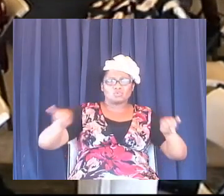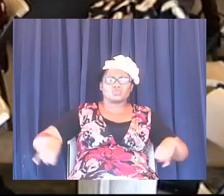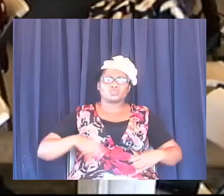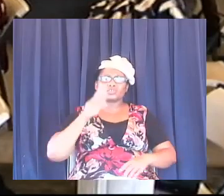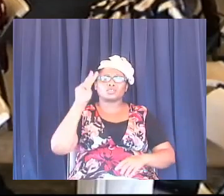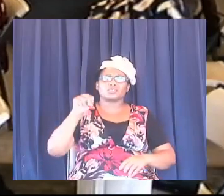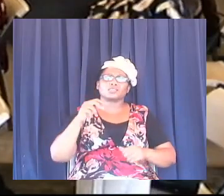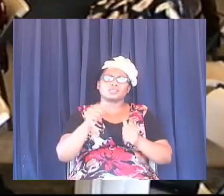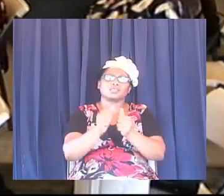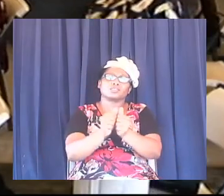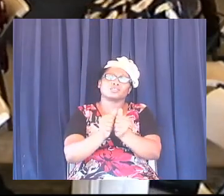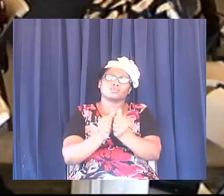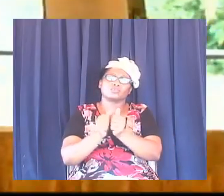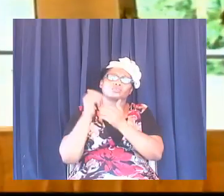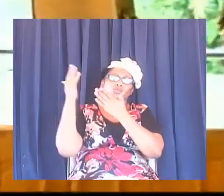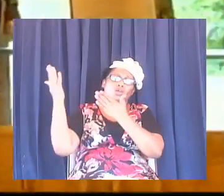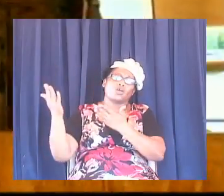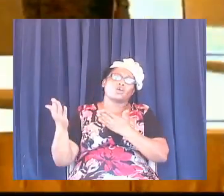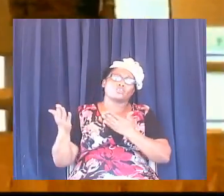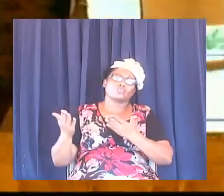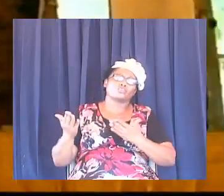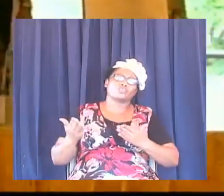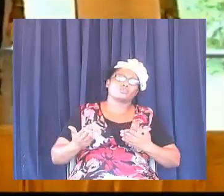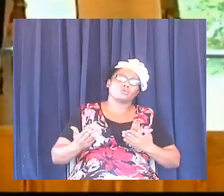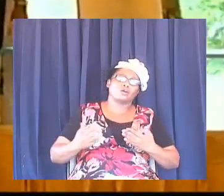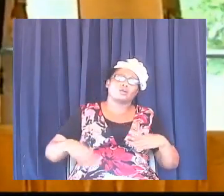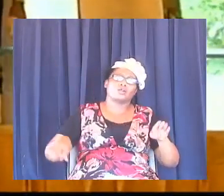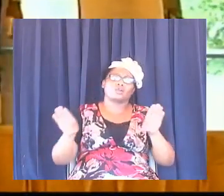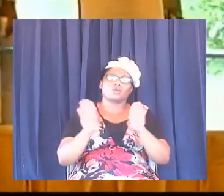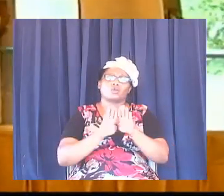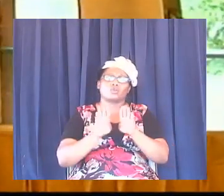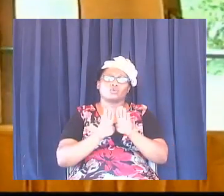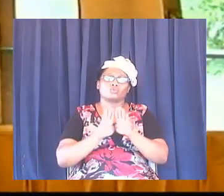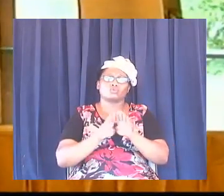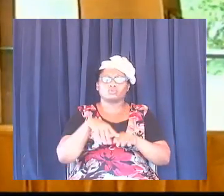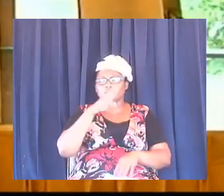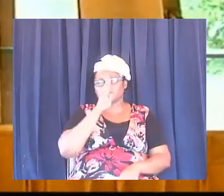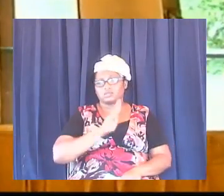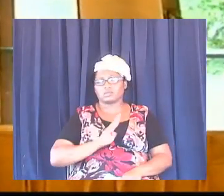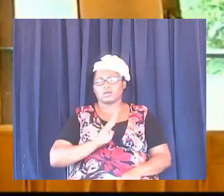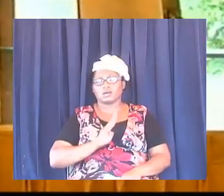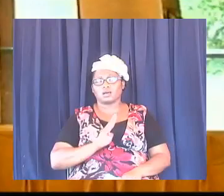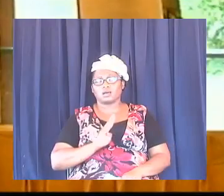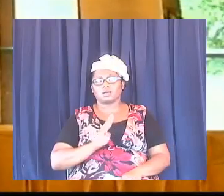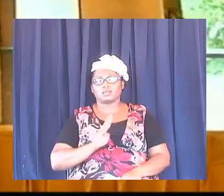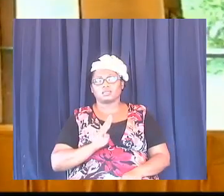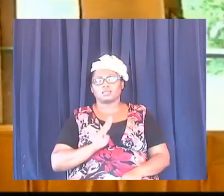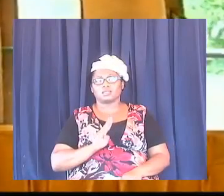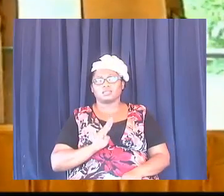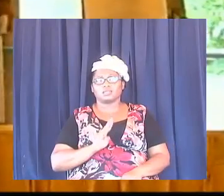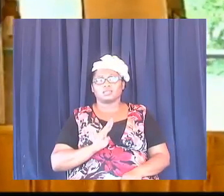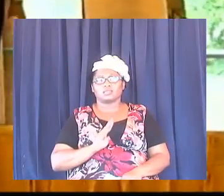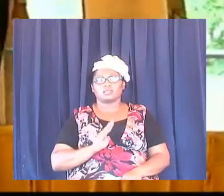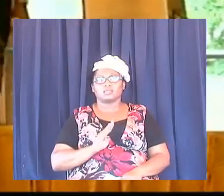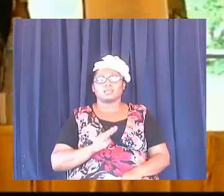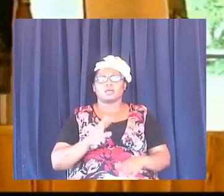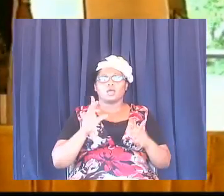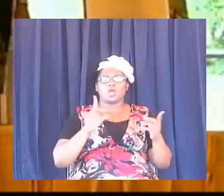visitors, no one for prayer. Our altars are open. Don't live with a